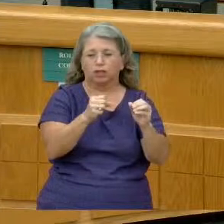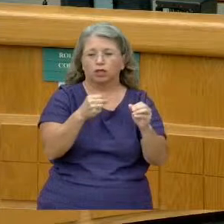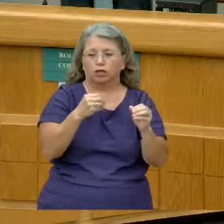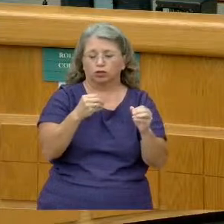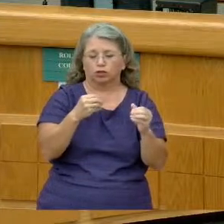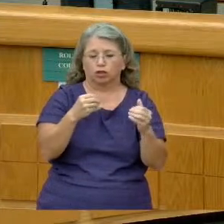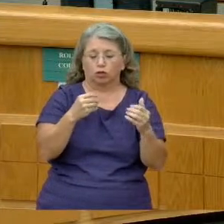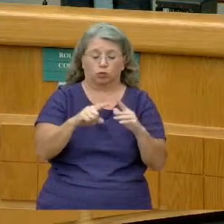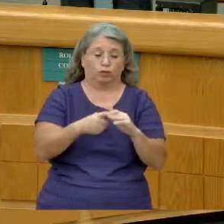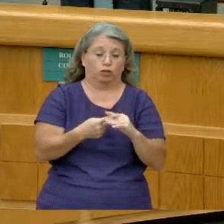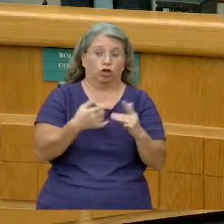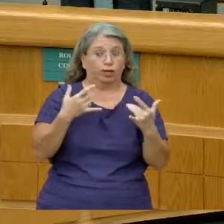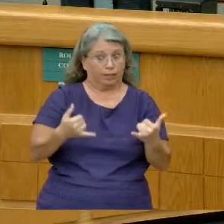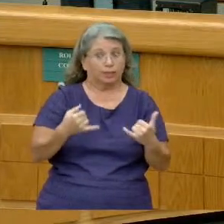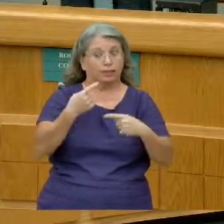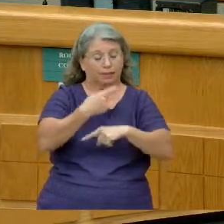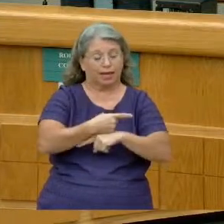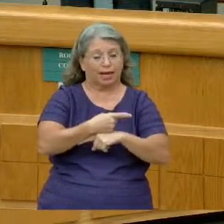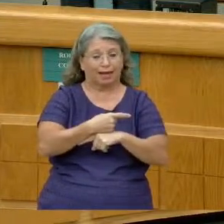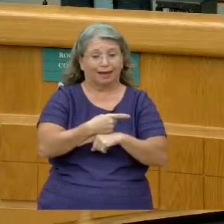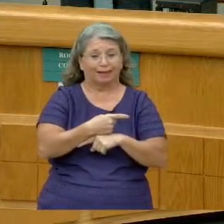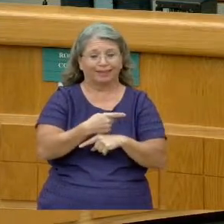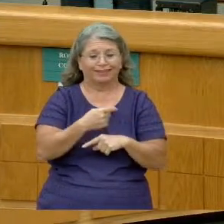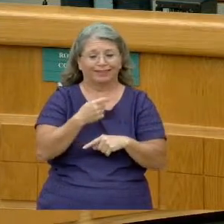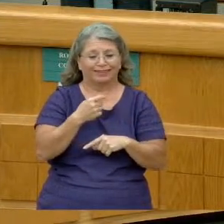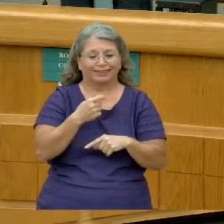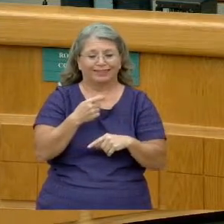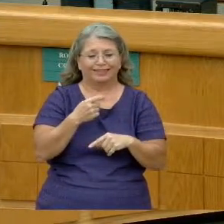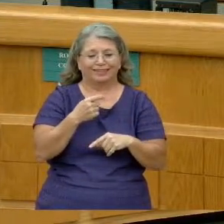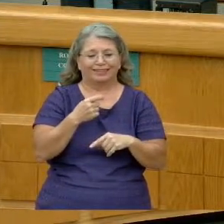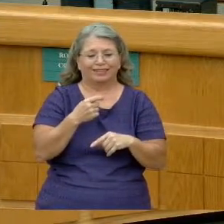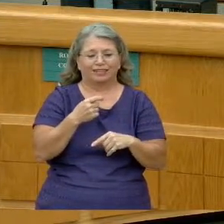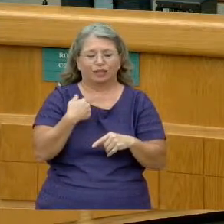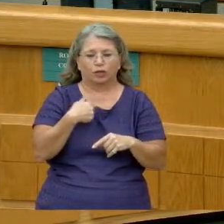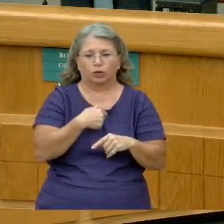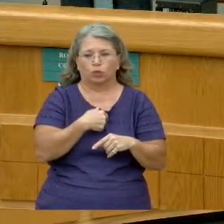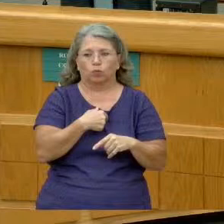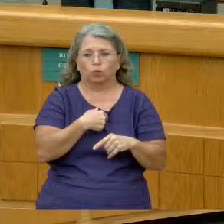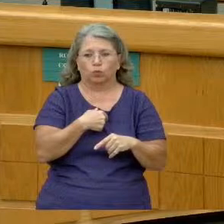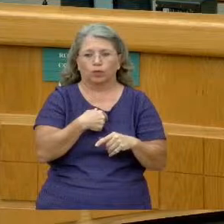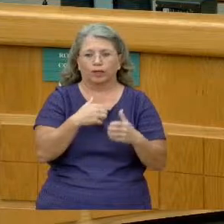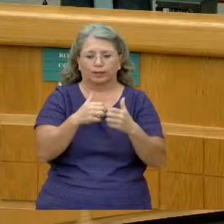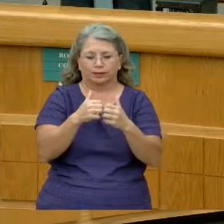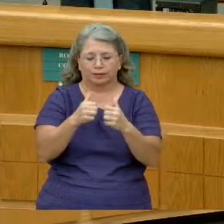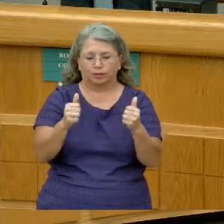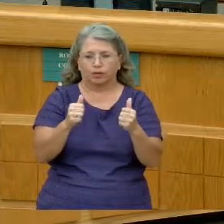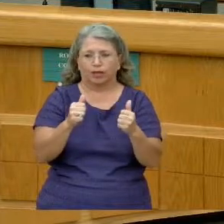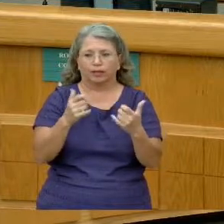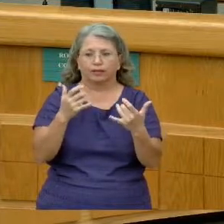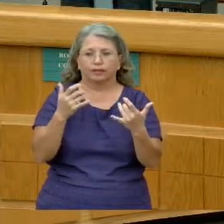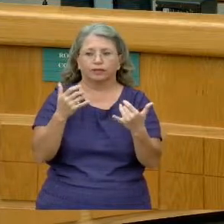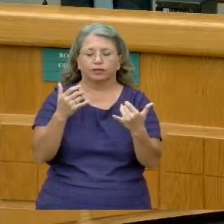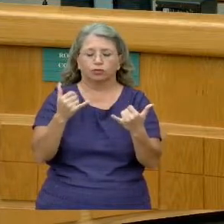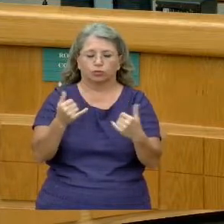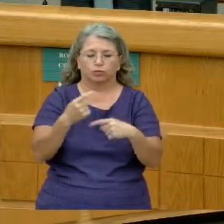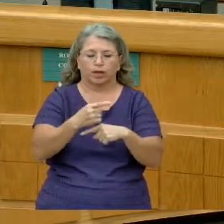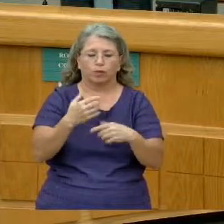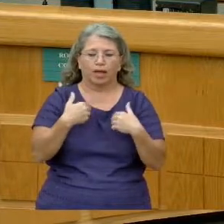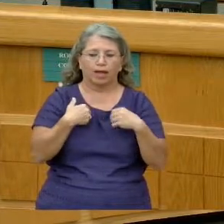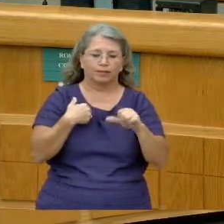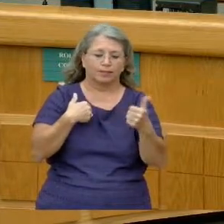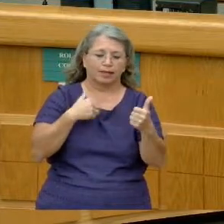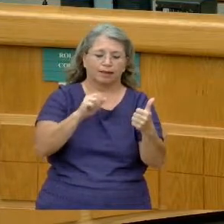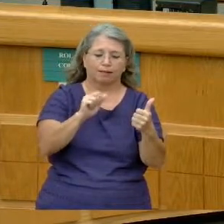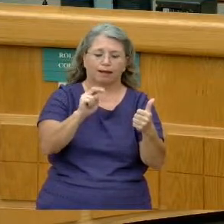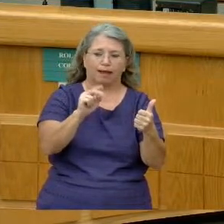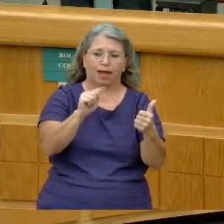as of today, a couple of hours ago, we actually we had 10 antibody tests that were positive. But